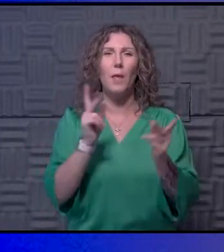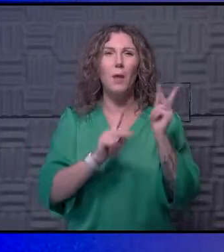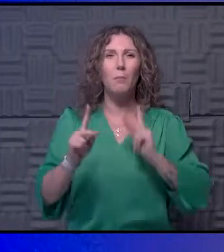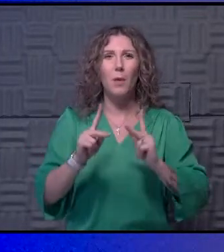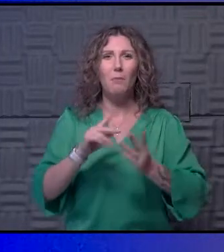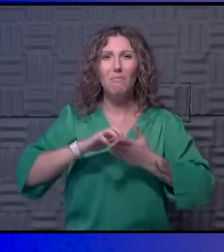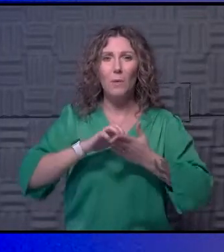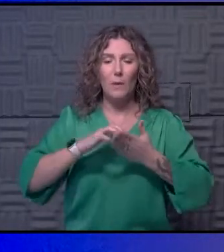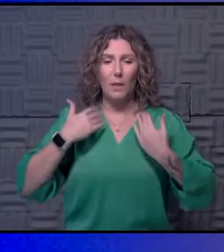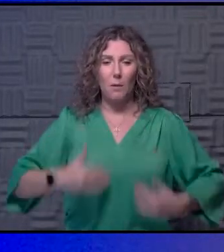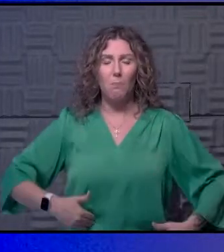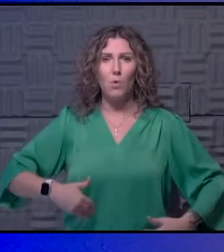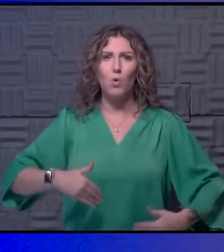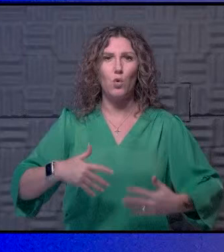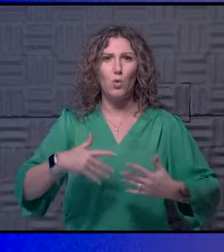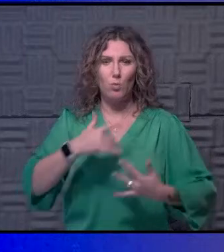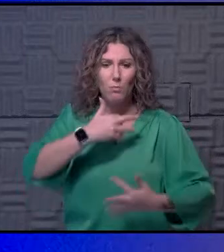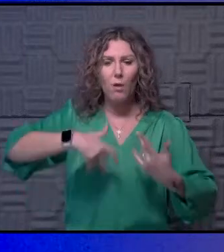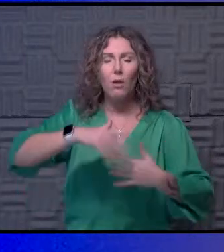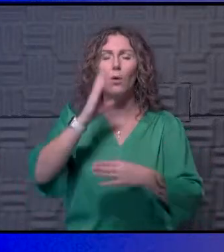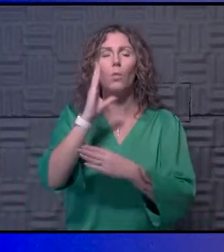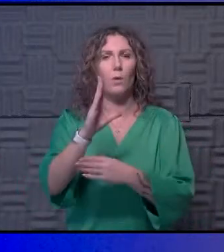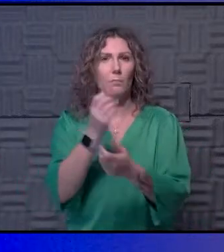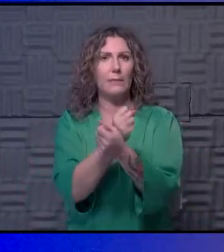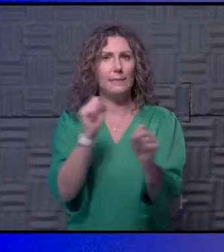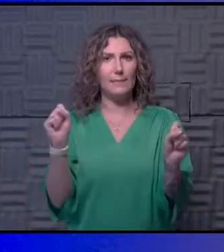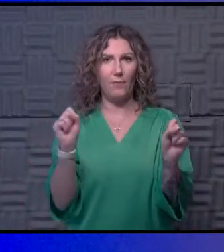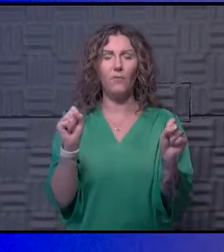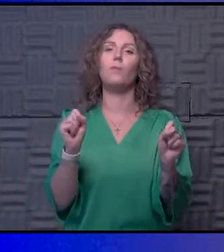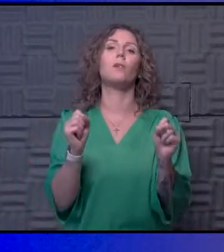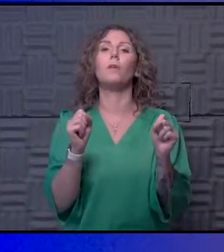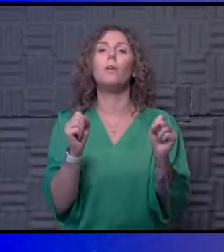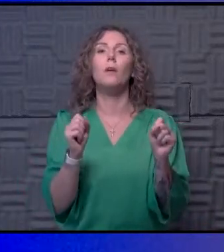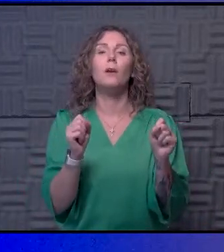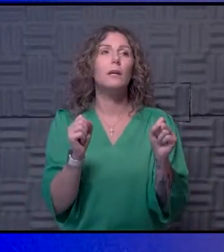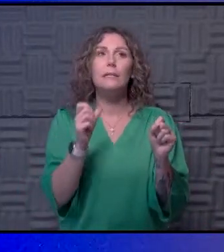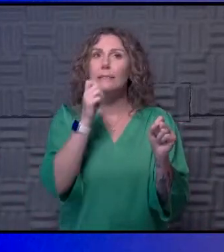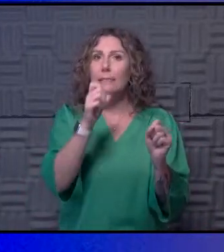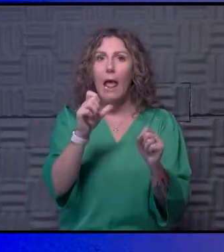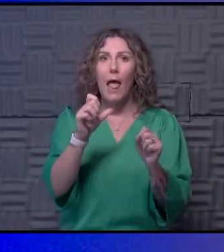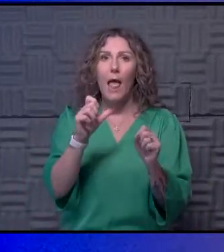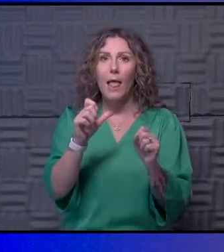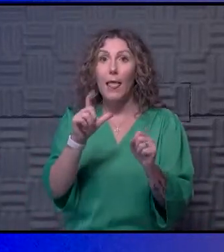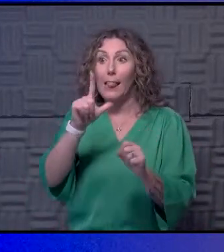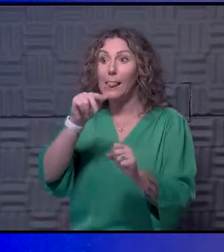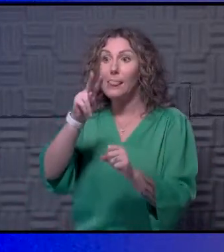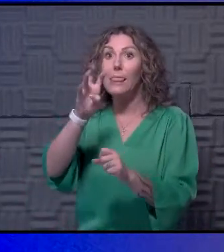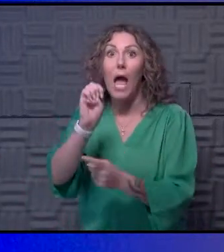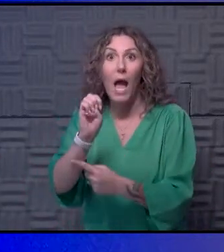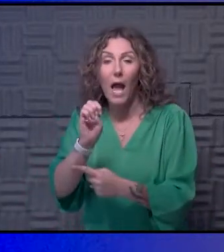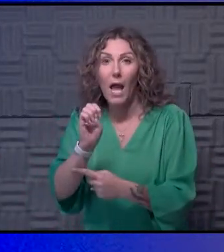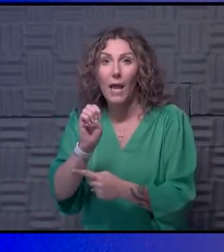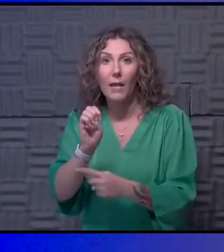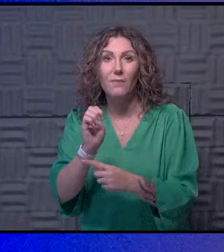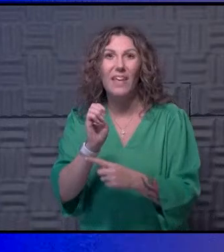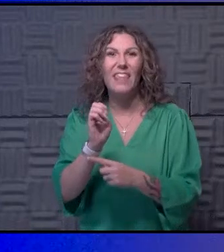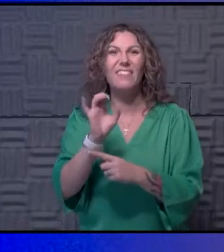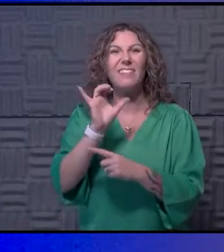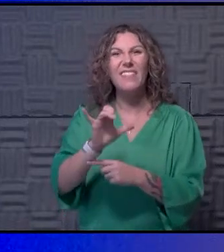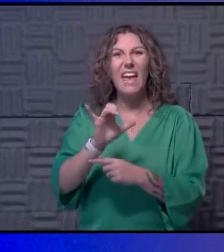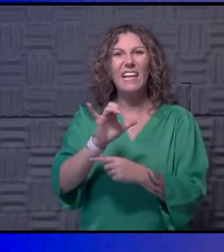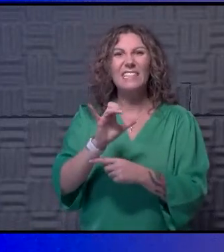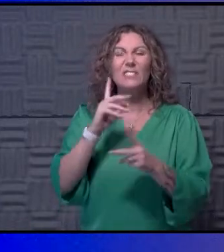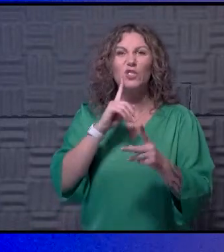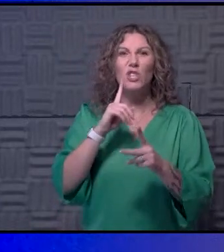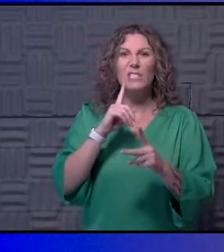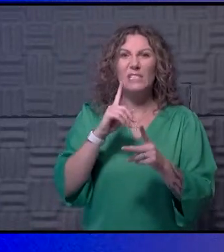suppressed, it's most likely going to be safe. Again, this is not a live virus. This is just genomic material to create